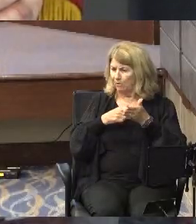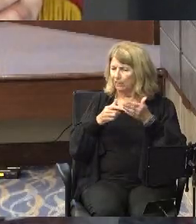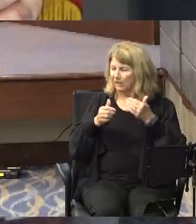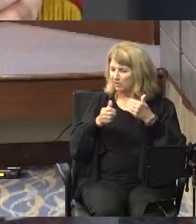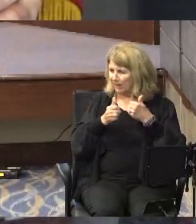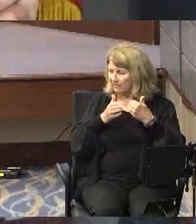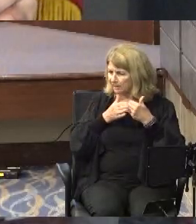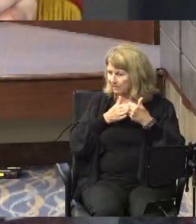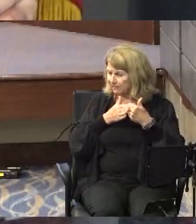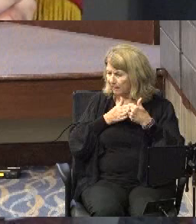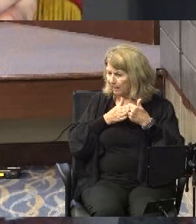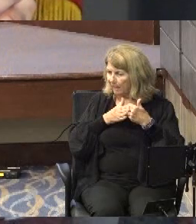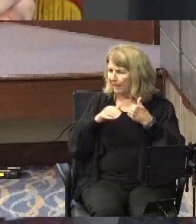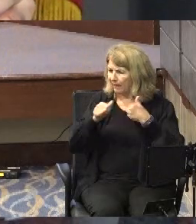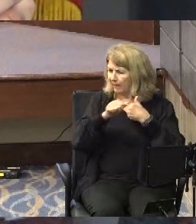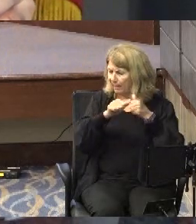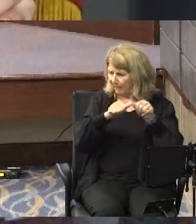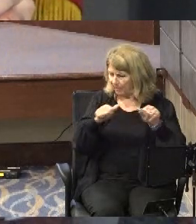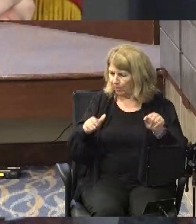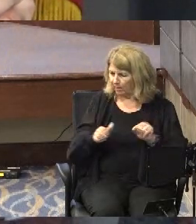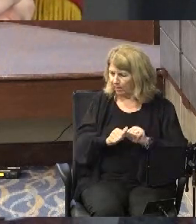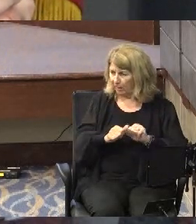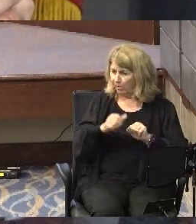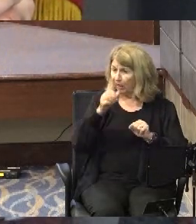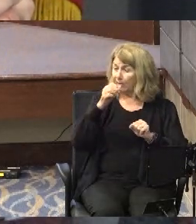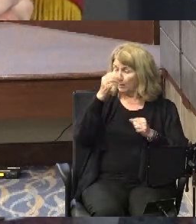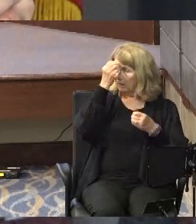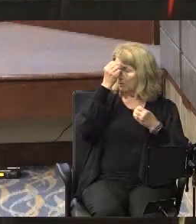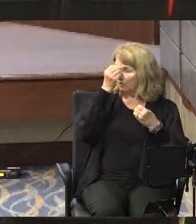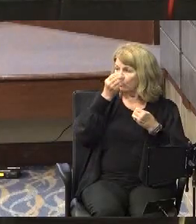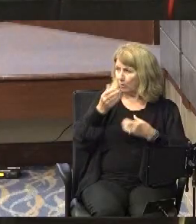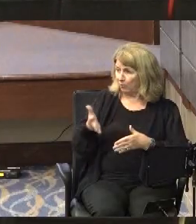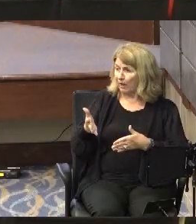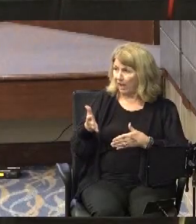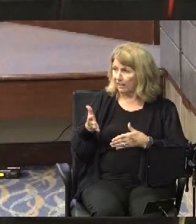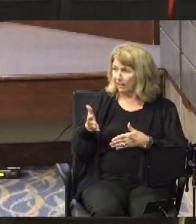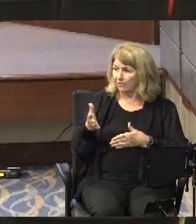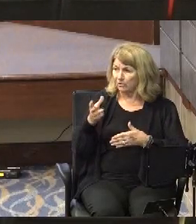area have been notified, and there's no dissent. That's correct, yes, sir.